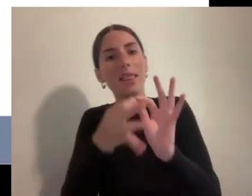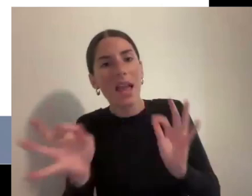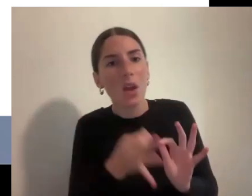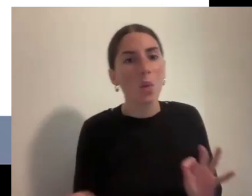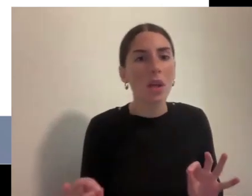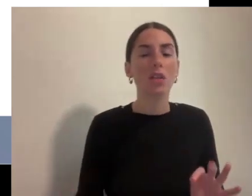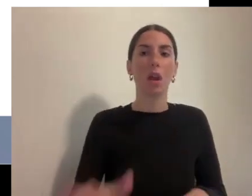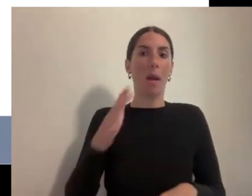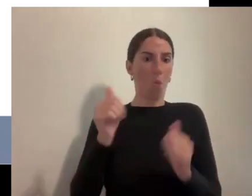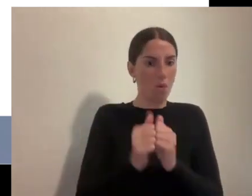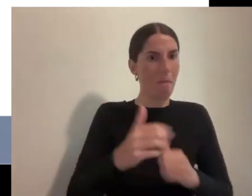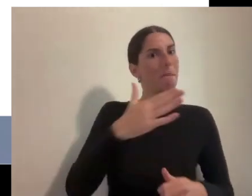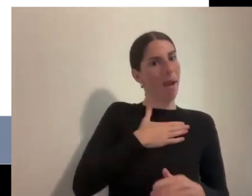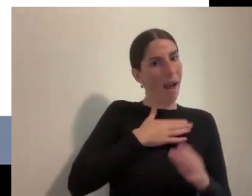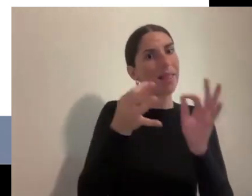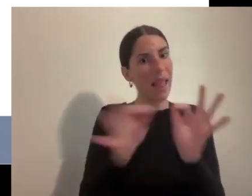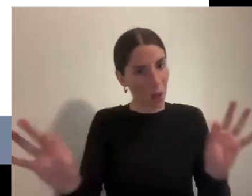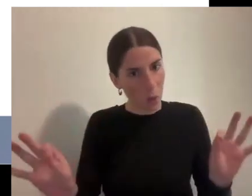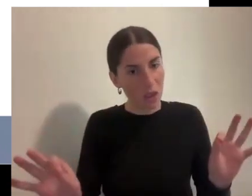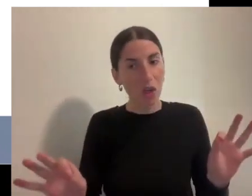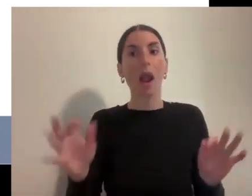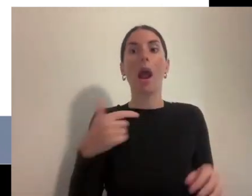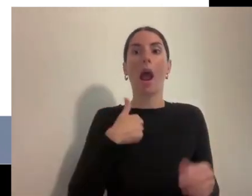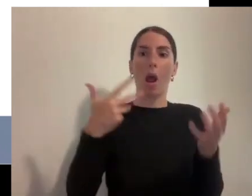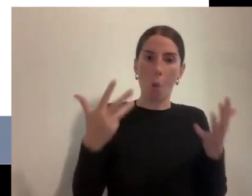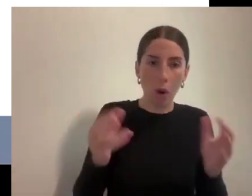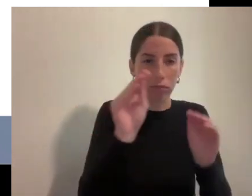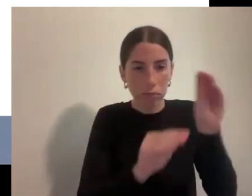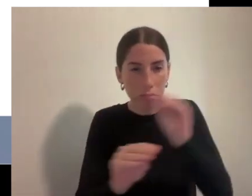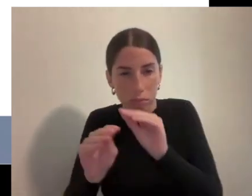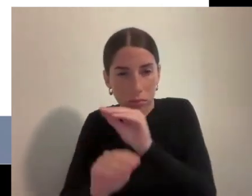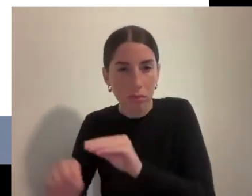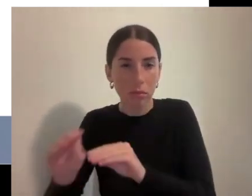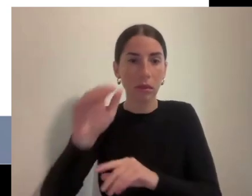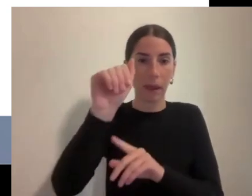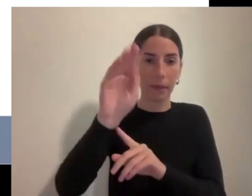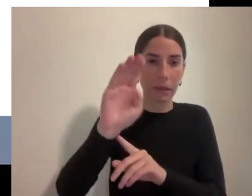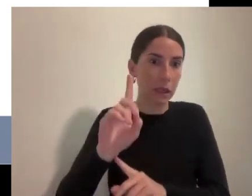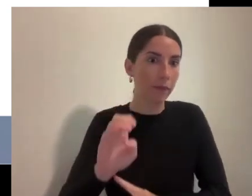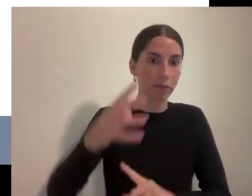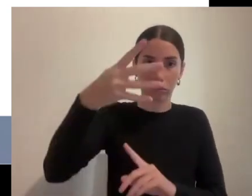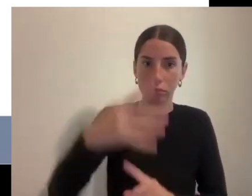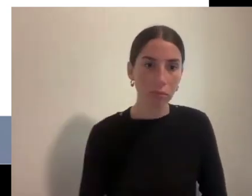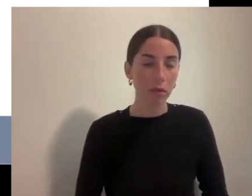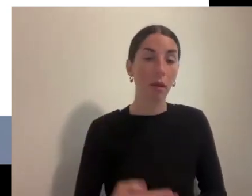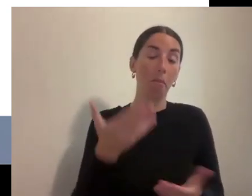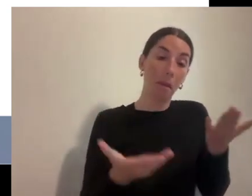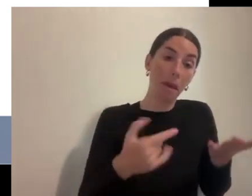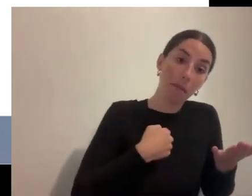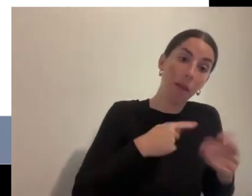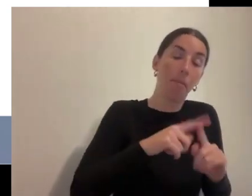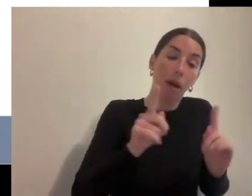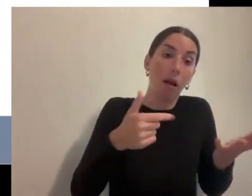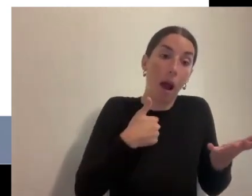working languages. I want it to be ordered alphabetically. That's just me, maybe. Or let me know if you also like